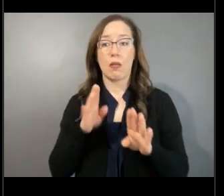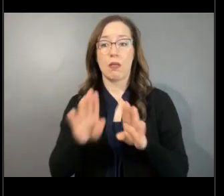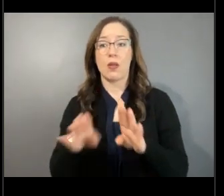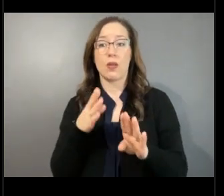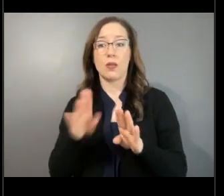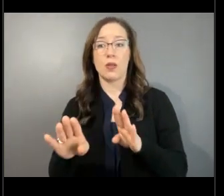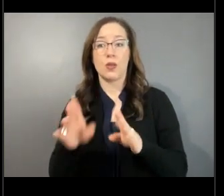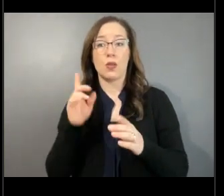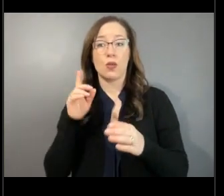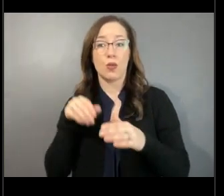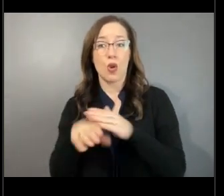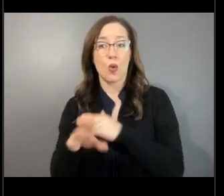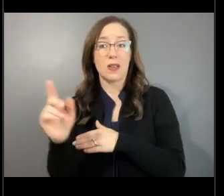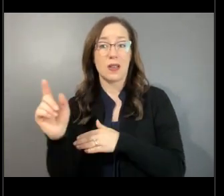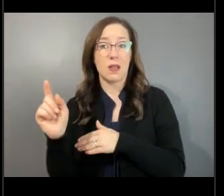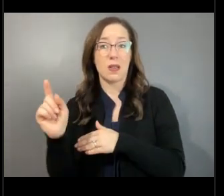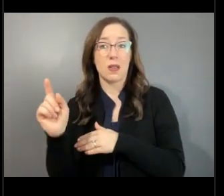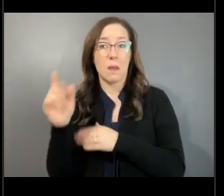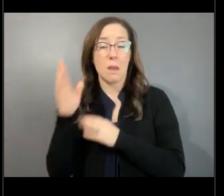bedrooms required?